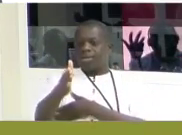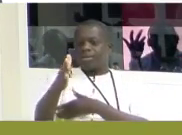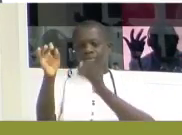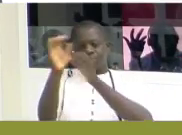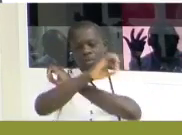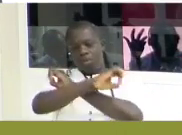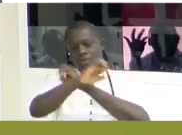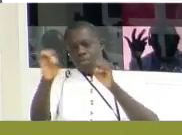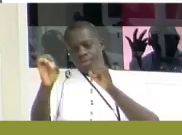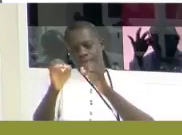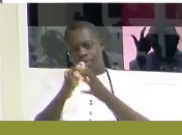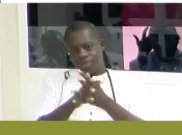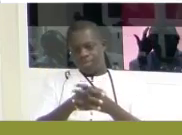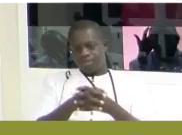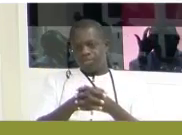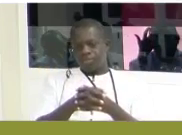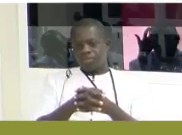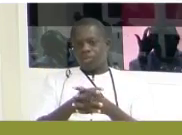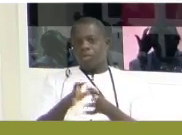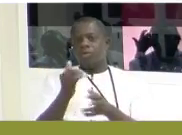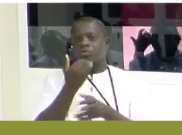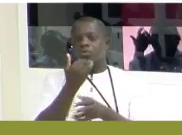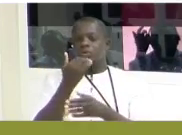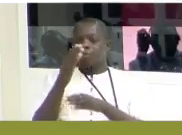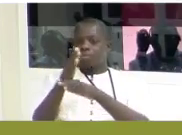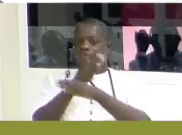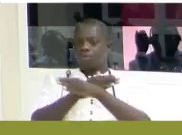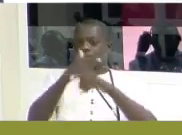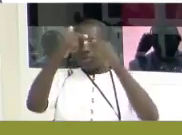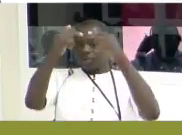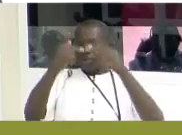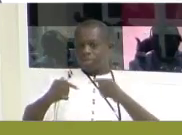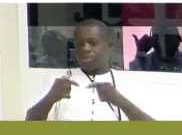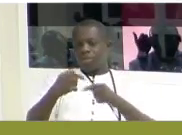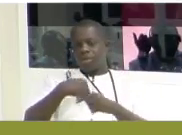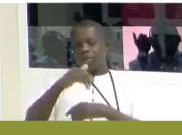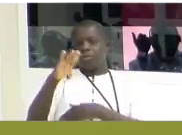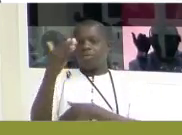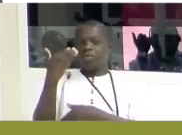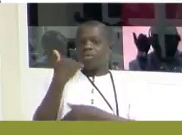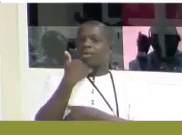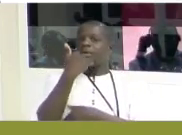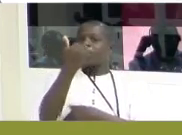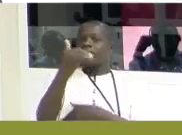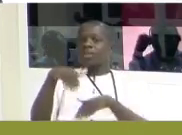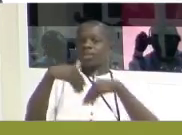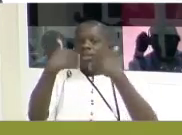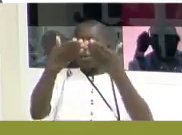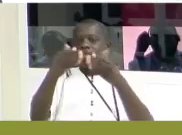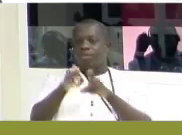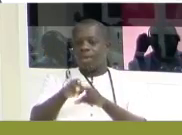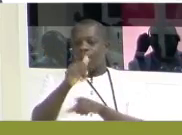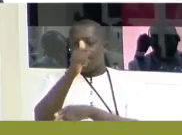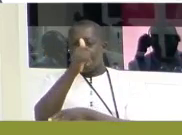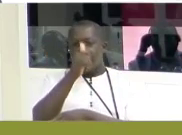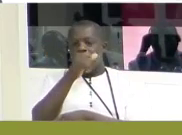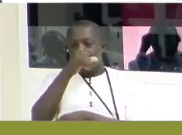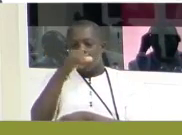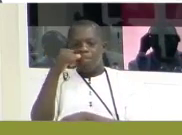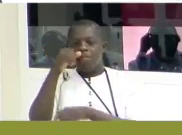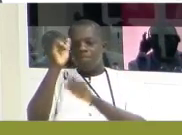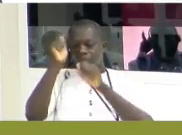again, sorry, before the statement, I was asked to give him my password so that he can search